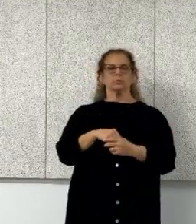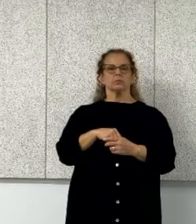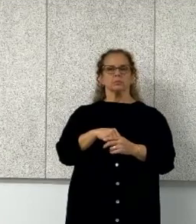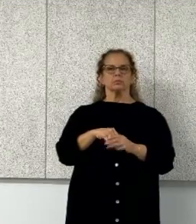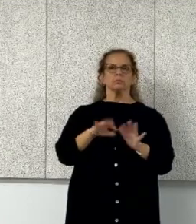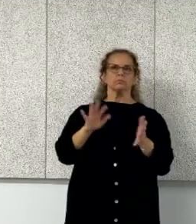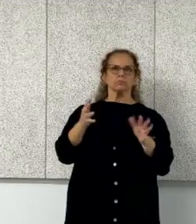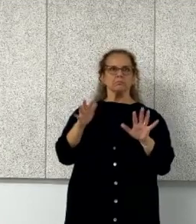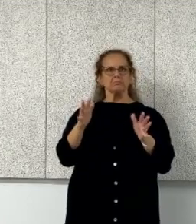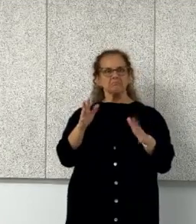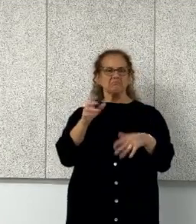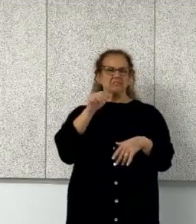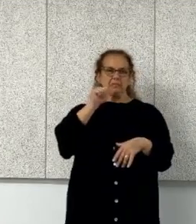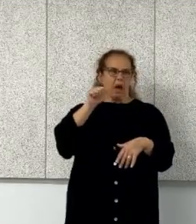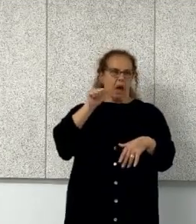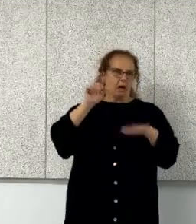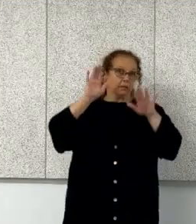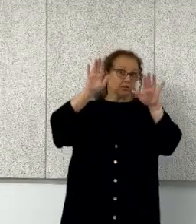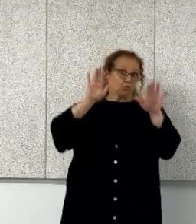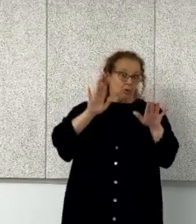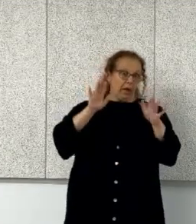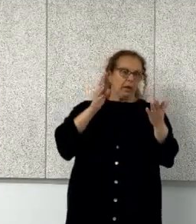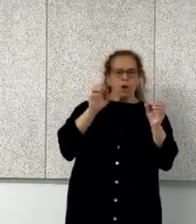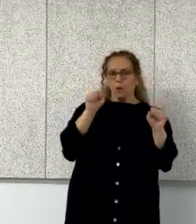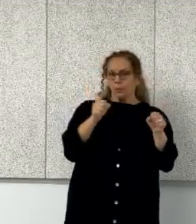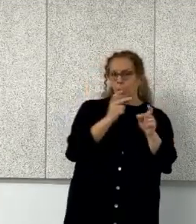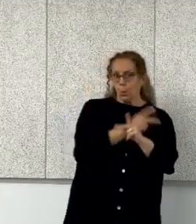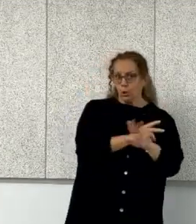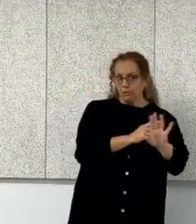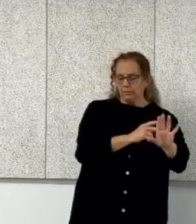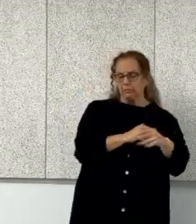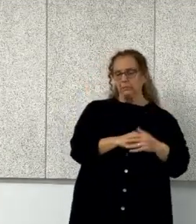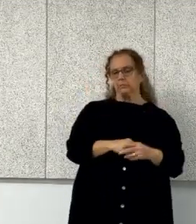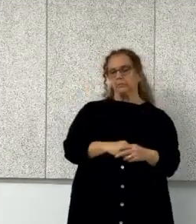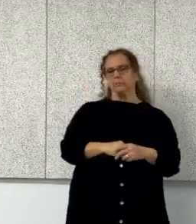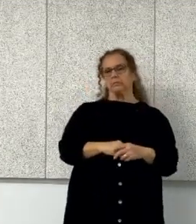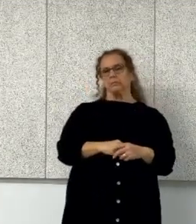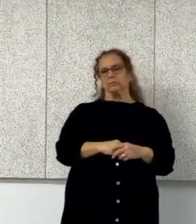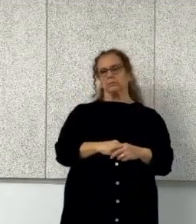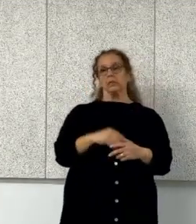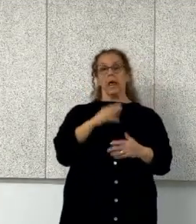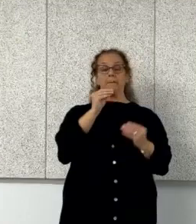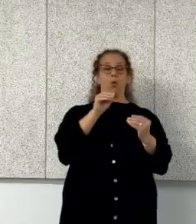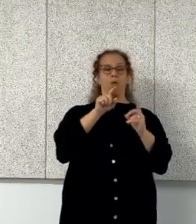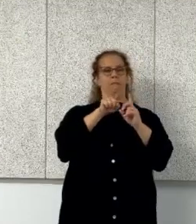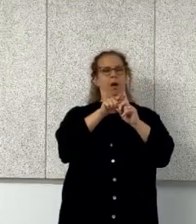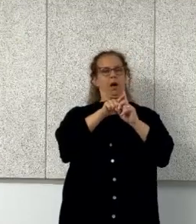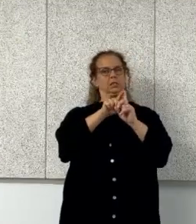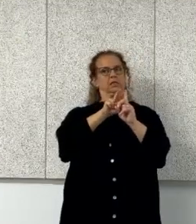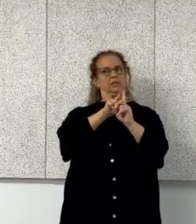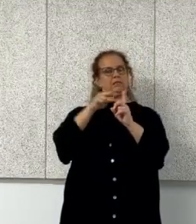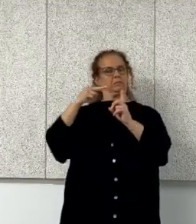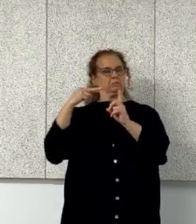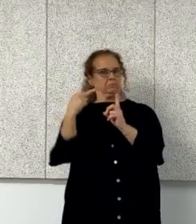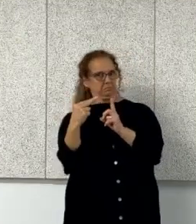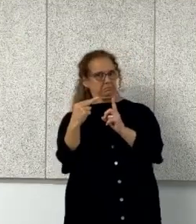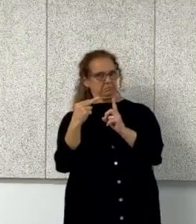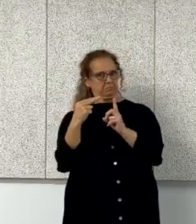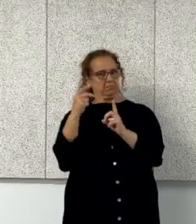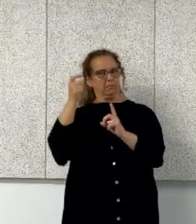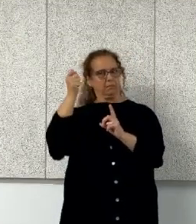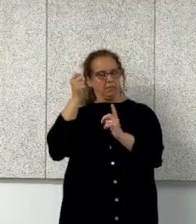know, not amazing, could be worse. In a more optimistic note, the subs